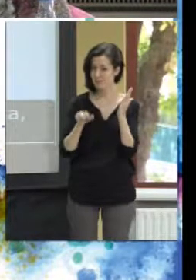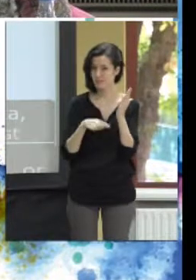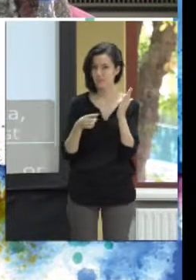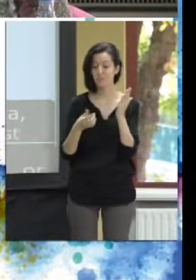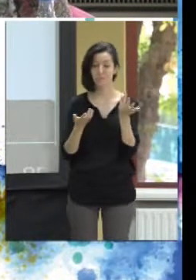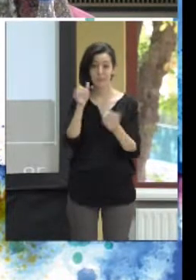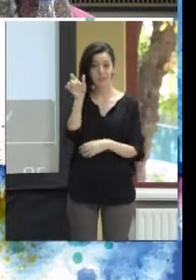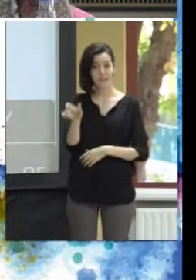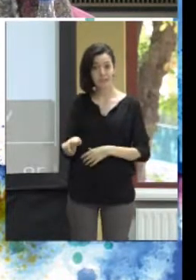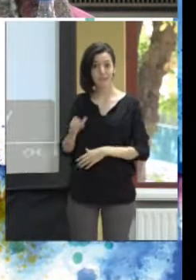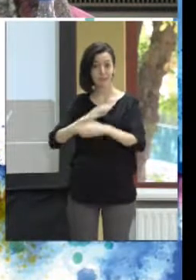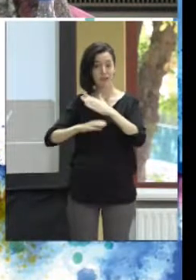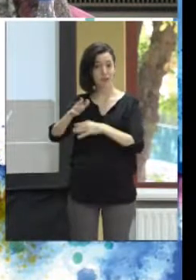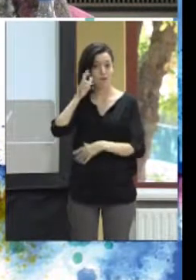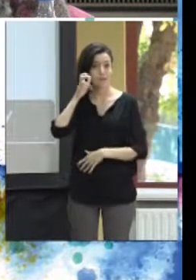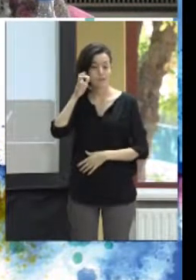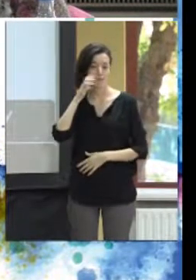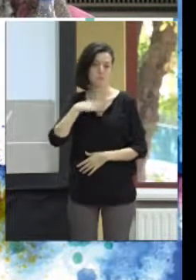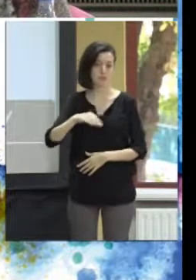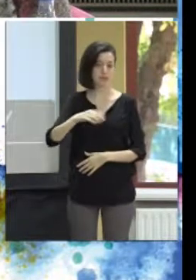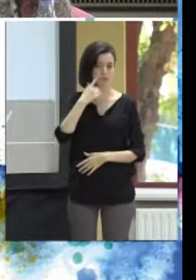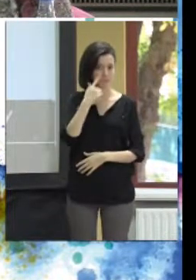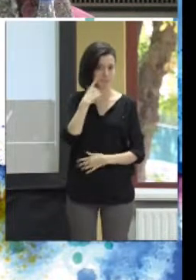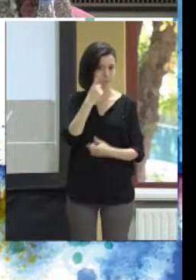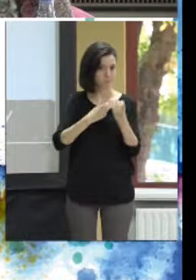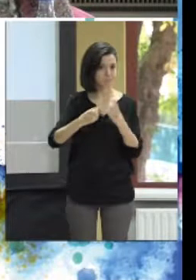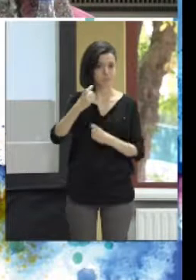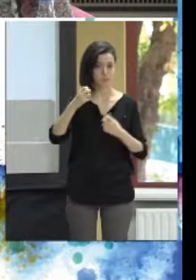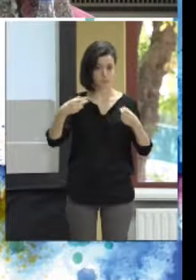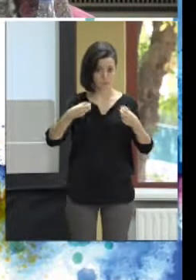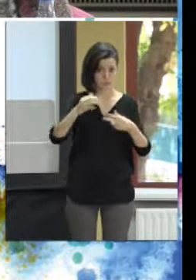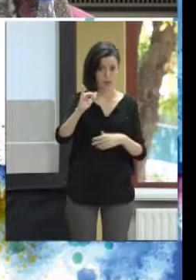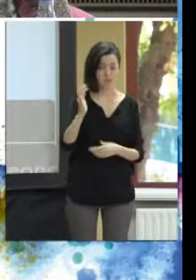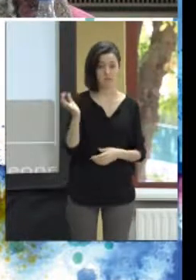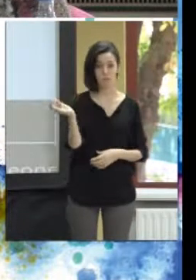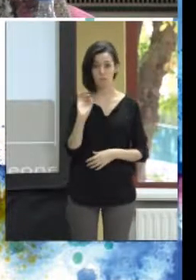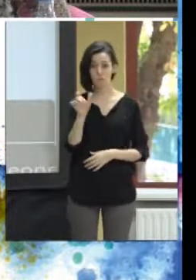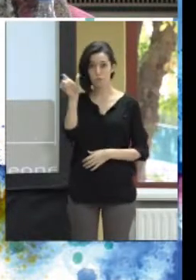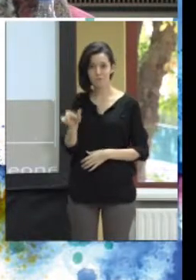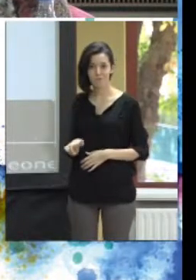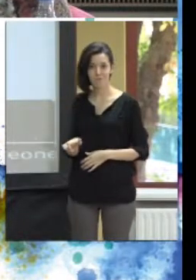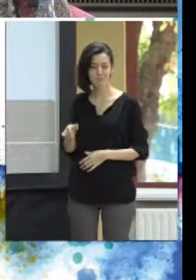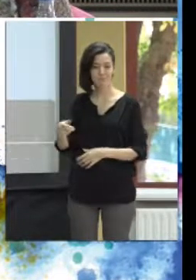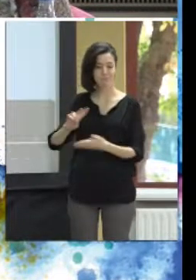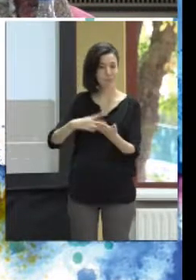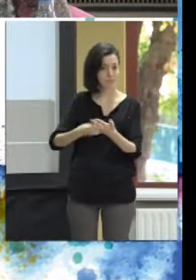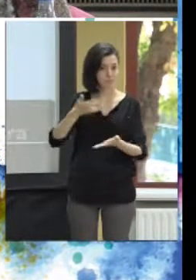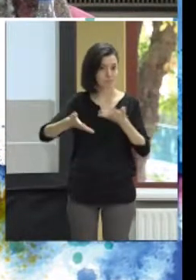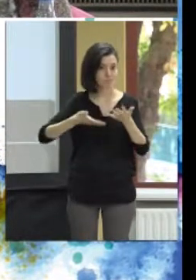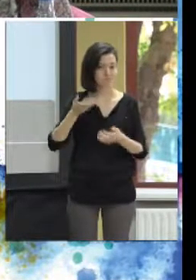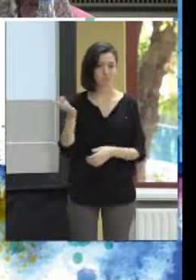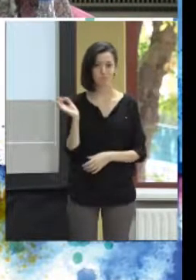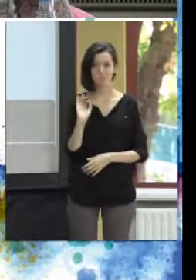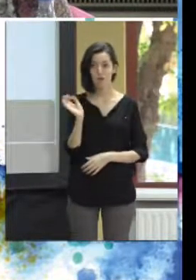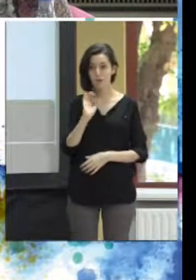or if it's someone who's got an audio impaired will be able to know if there's sign